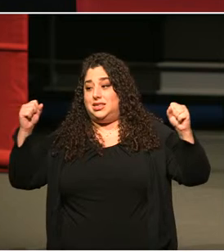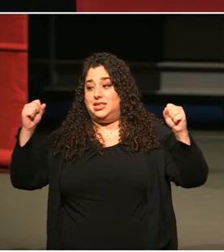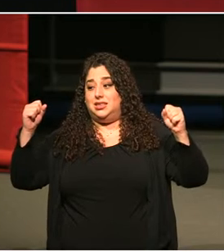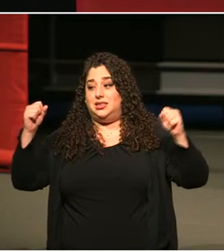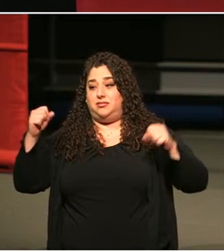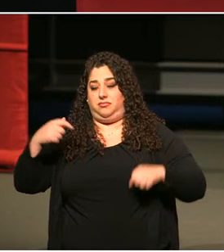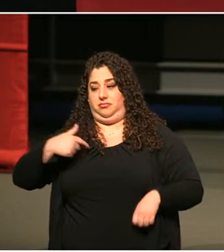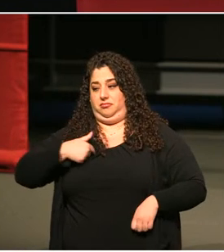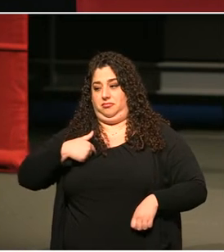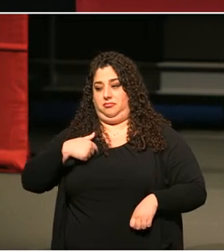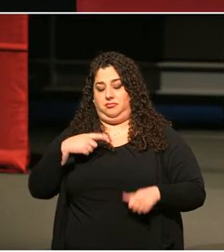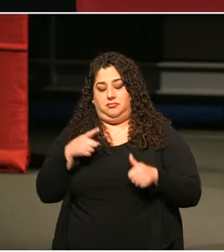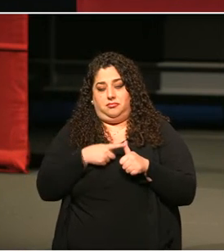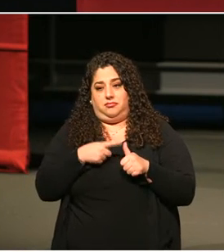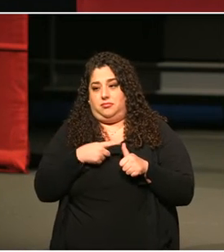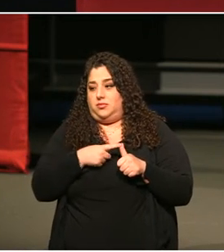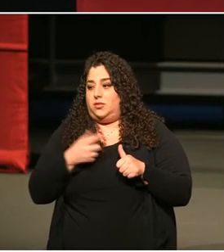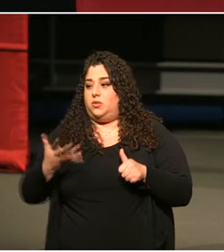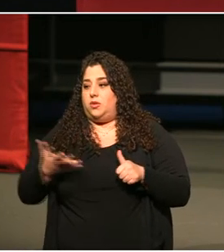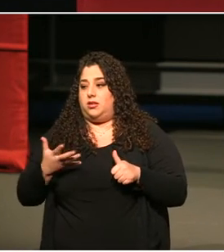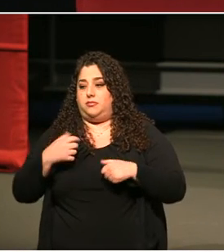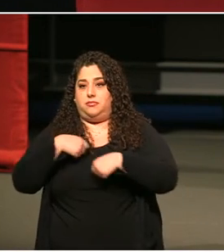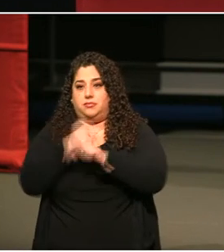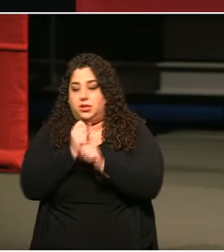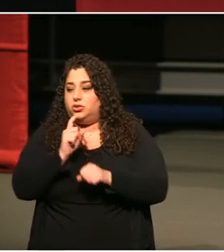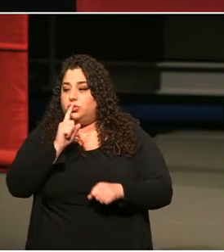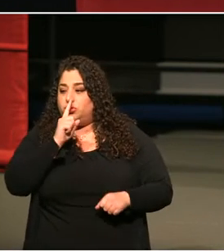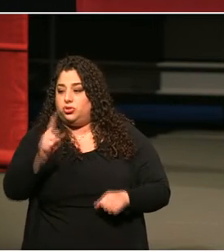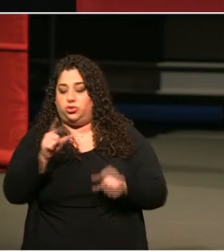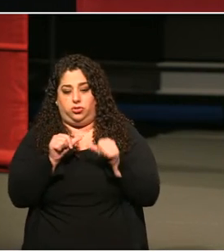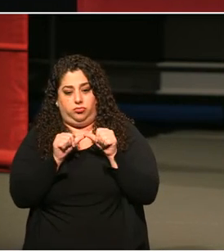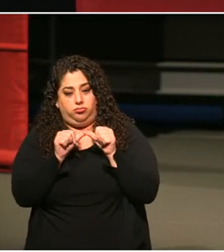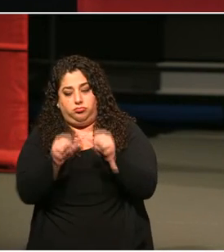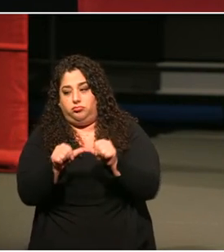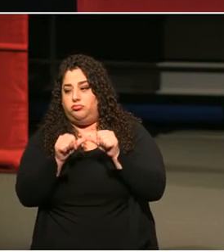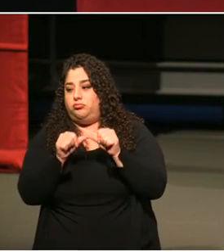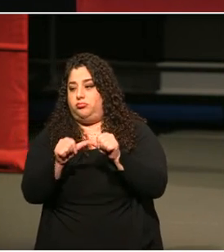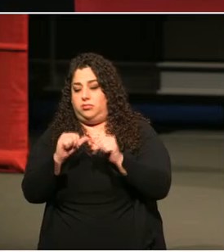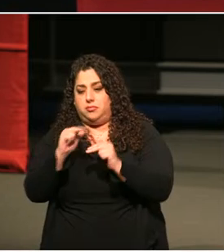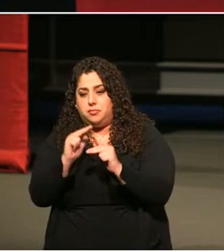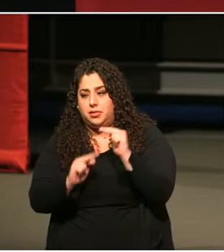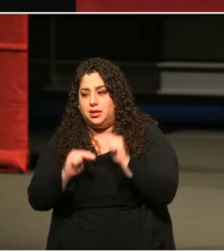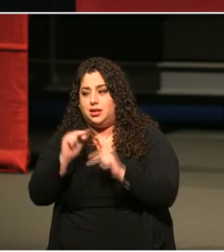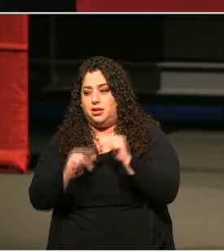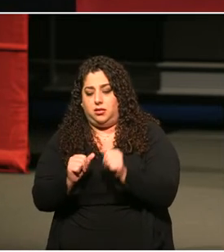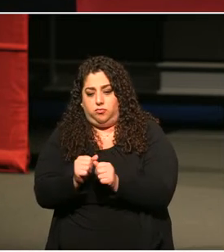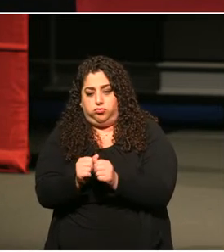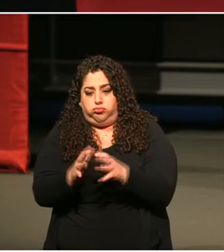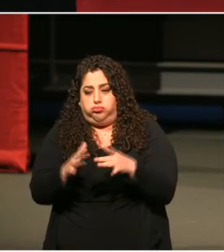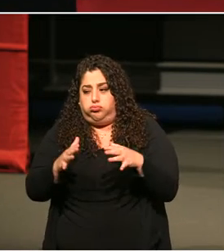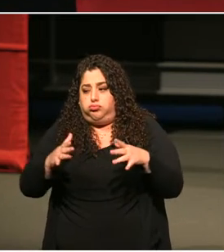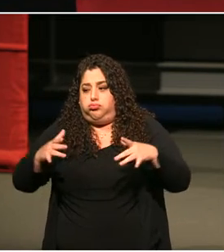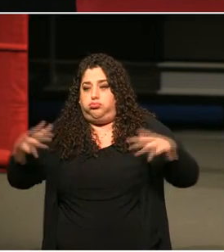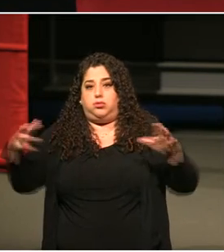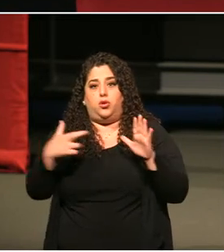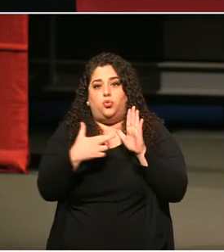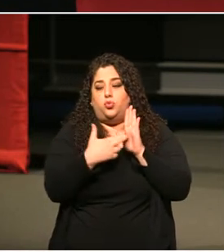growth, evolution, and influence centered around broader representation, inclusion, access, and